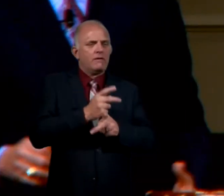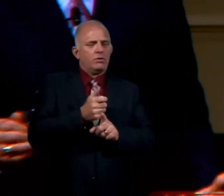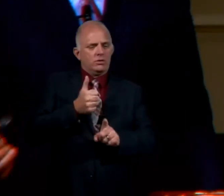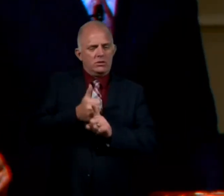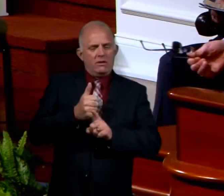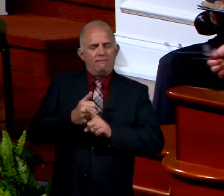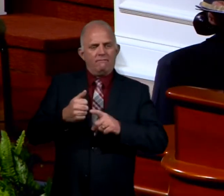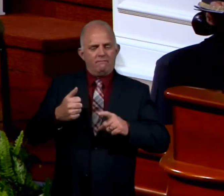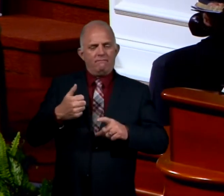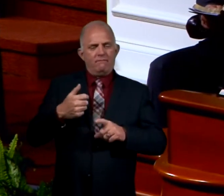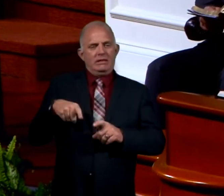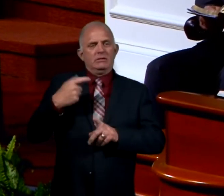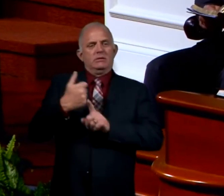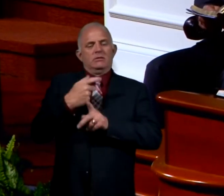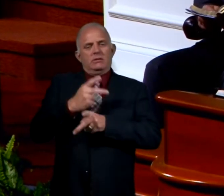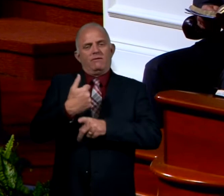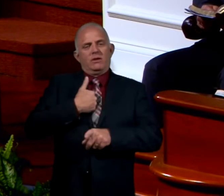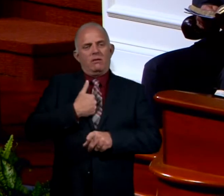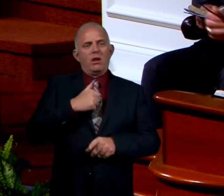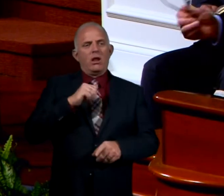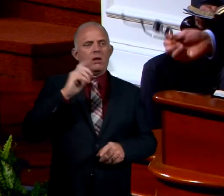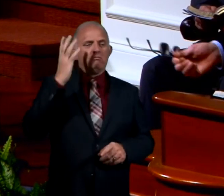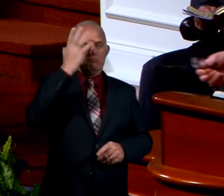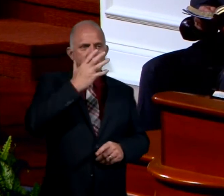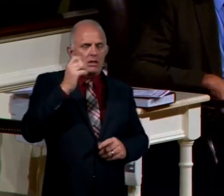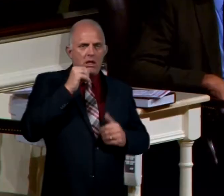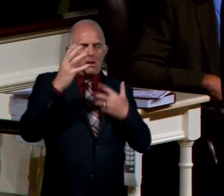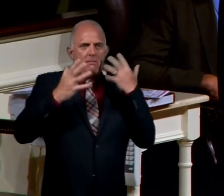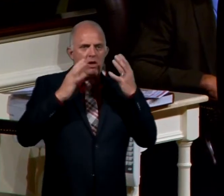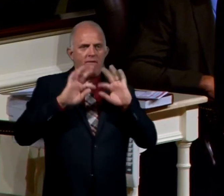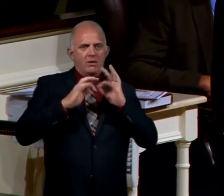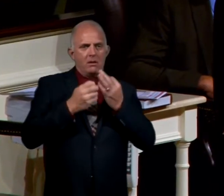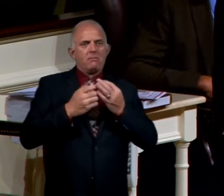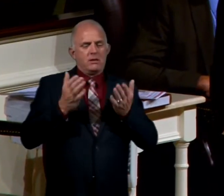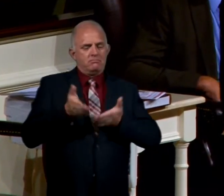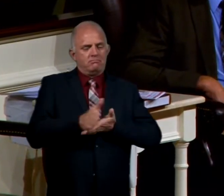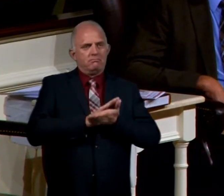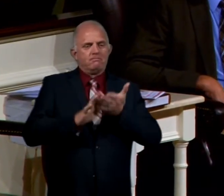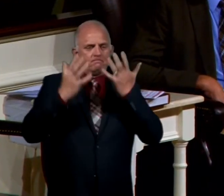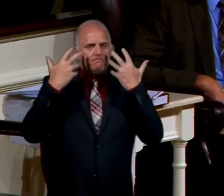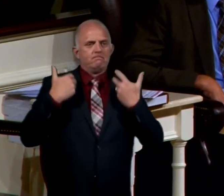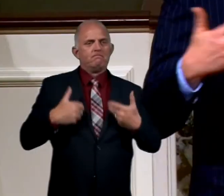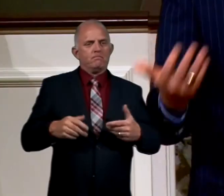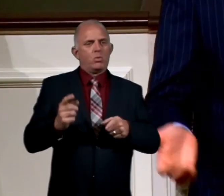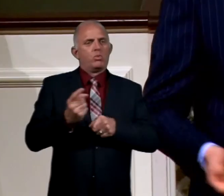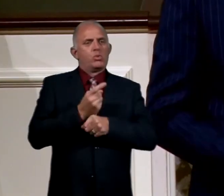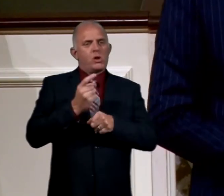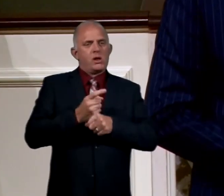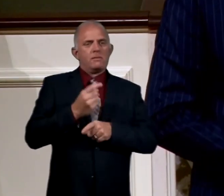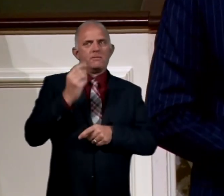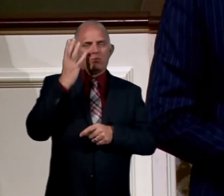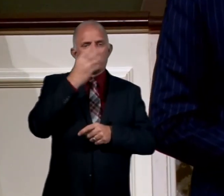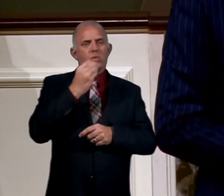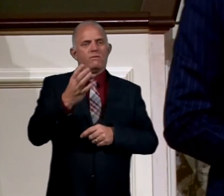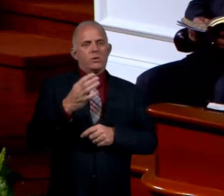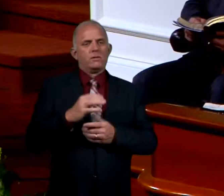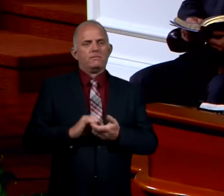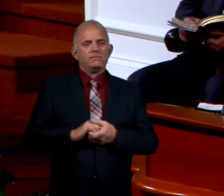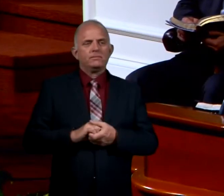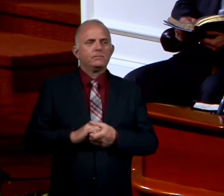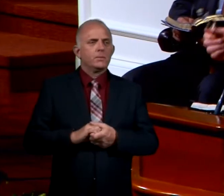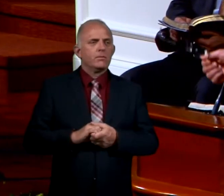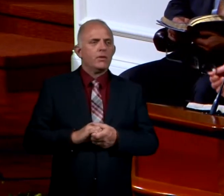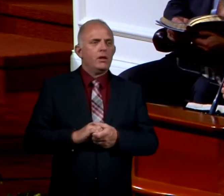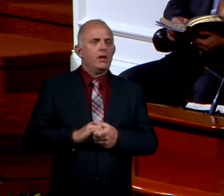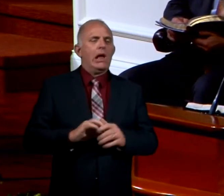She doesn't embarrass her family. She dresses in a way that is modest and beautiful. And obviously there are different venues